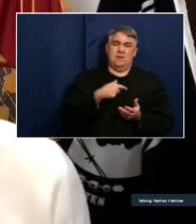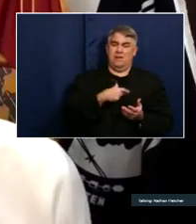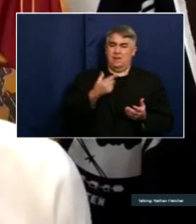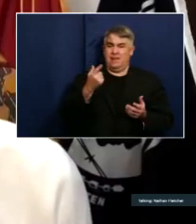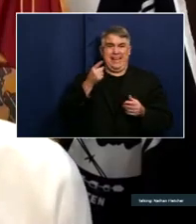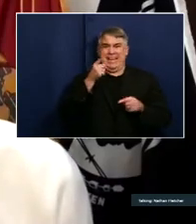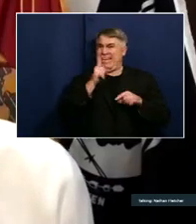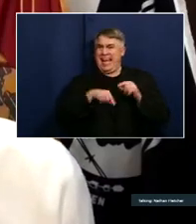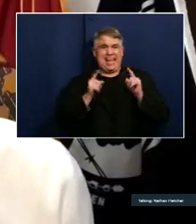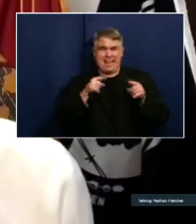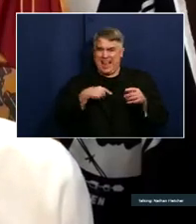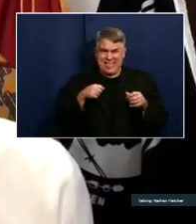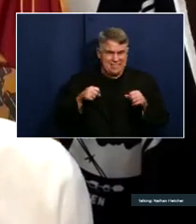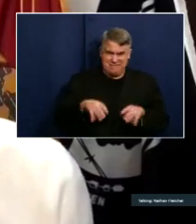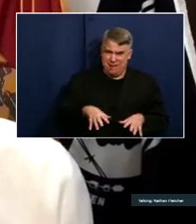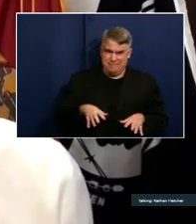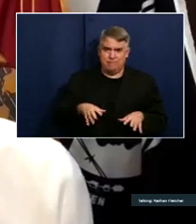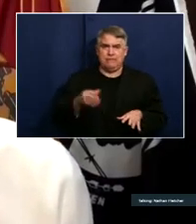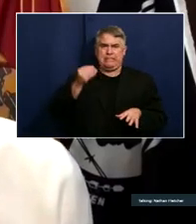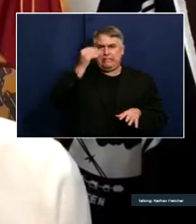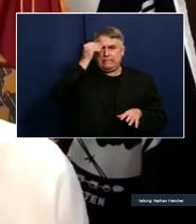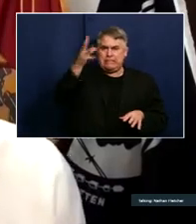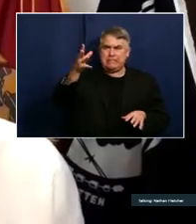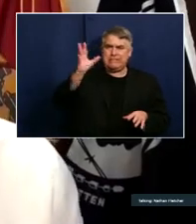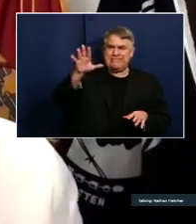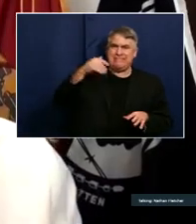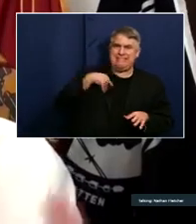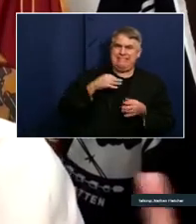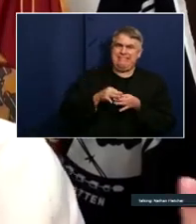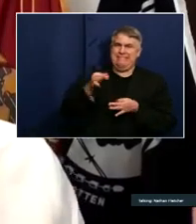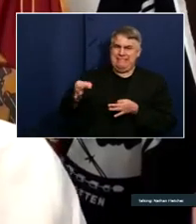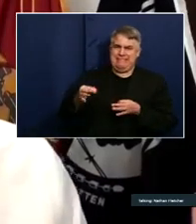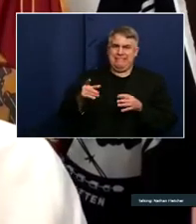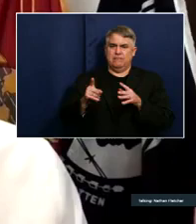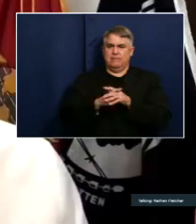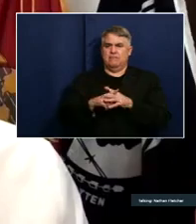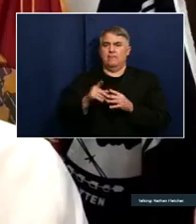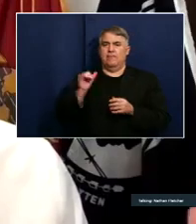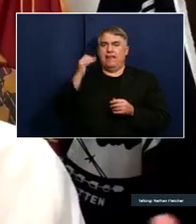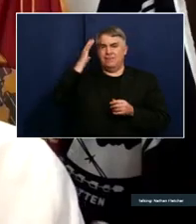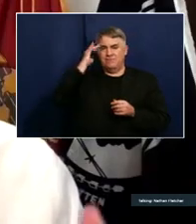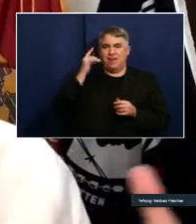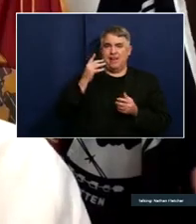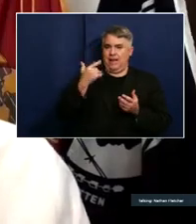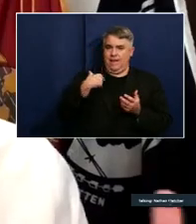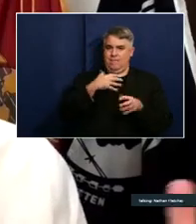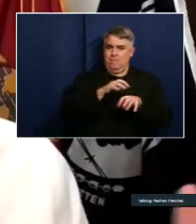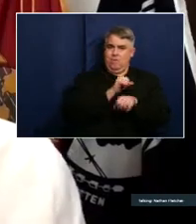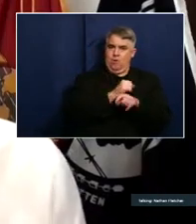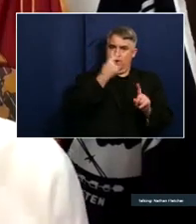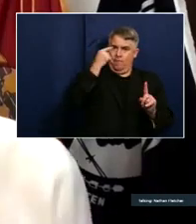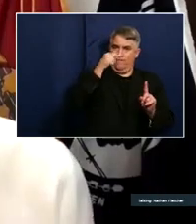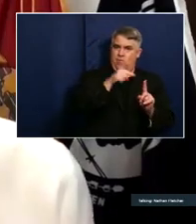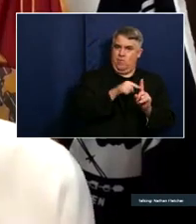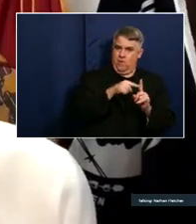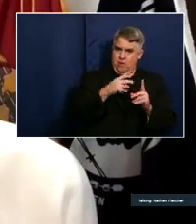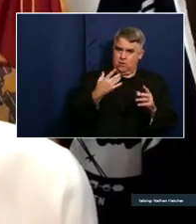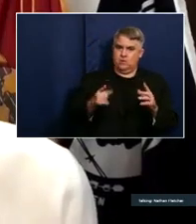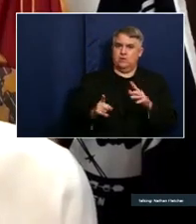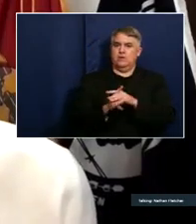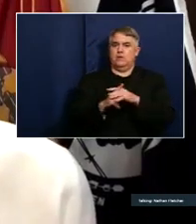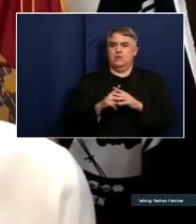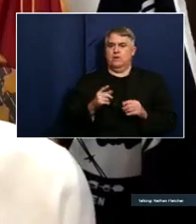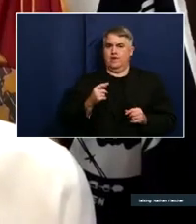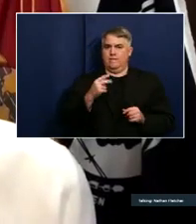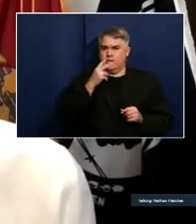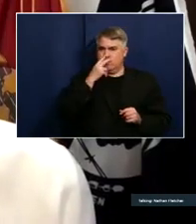have an appointment system and people to not fear that some of the stories you may see around the country of wasted vaccines has not been an issue